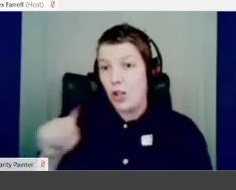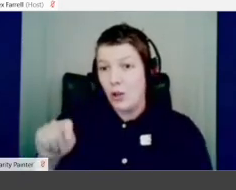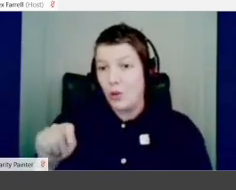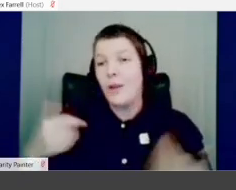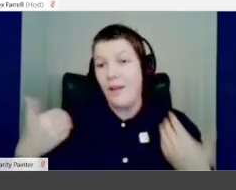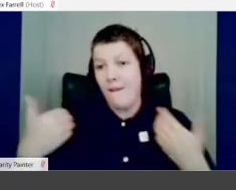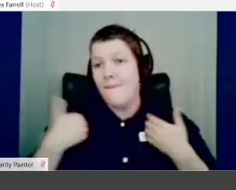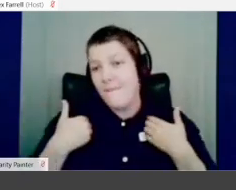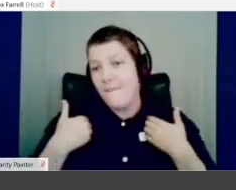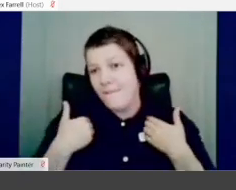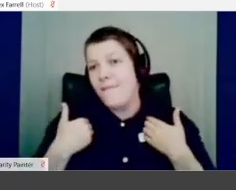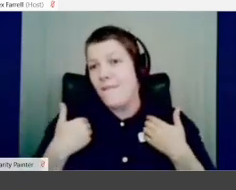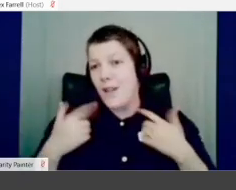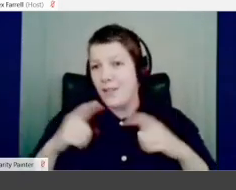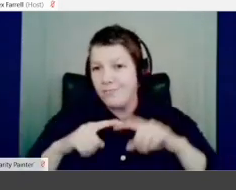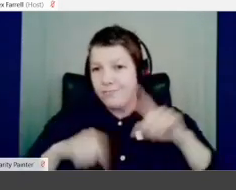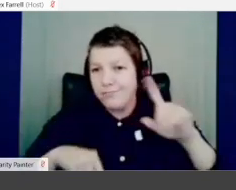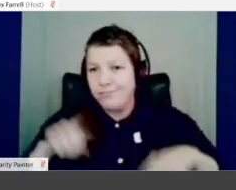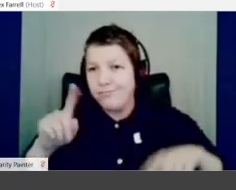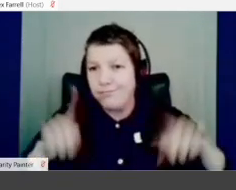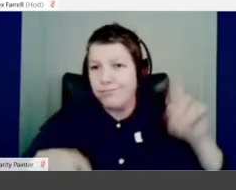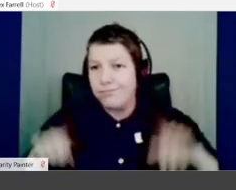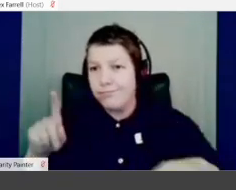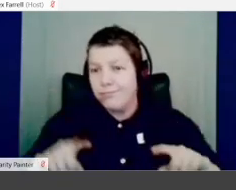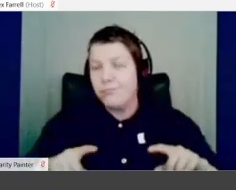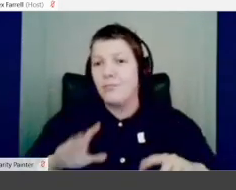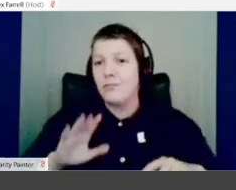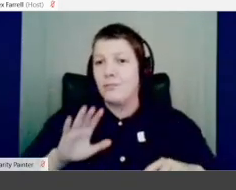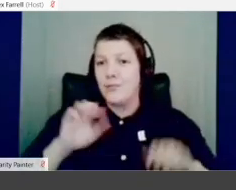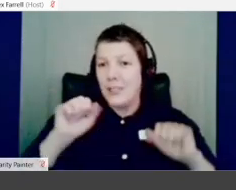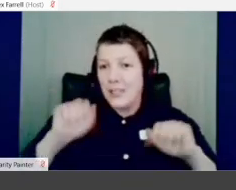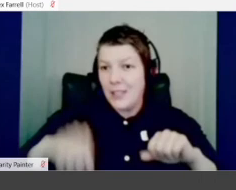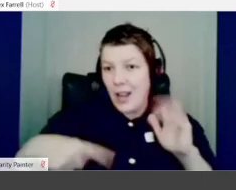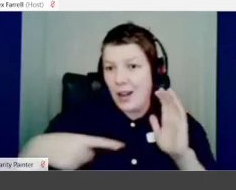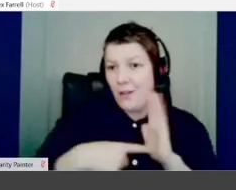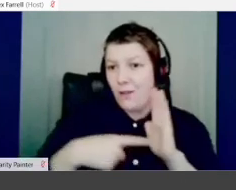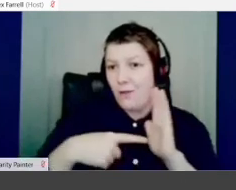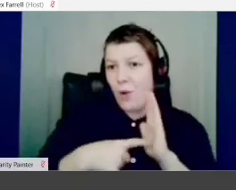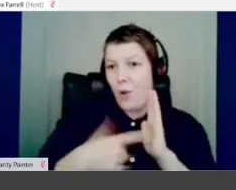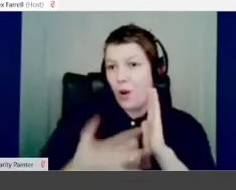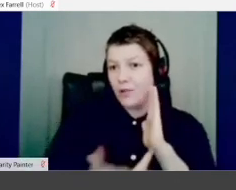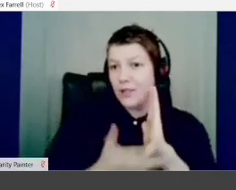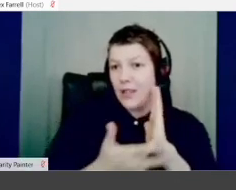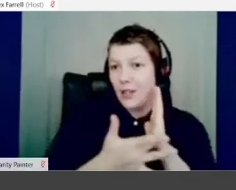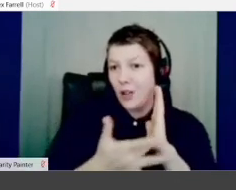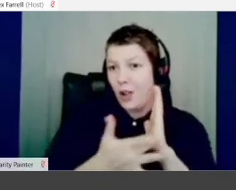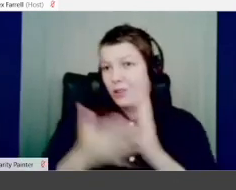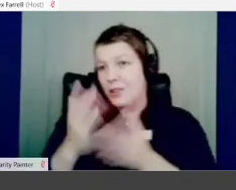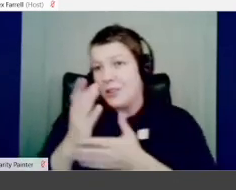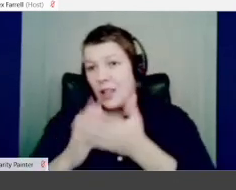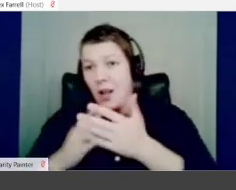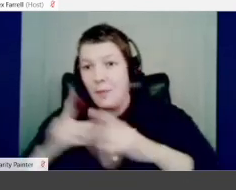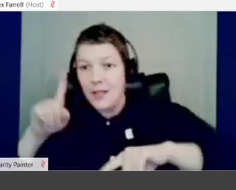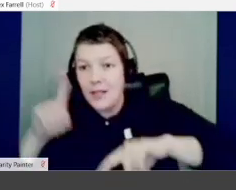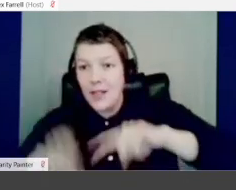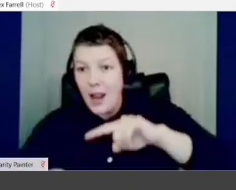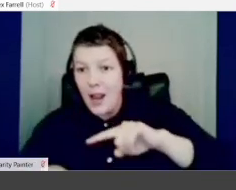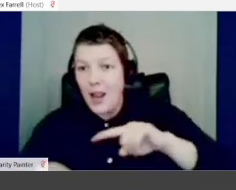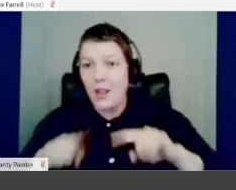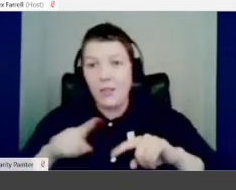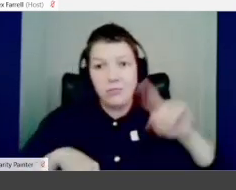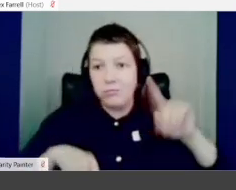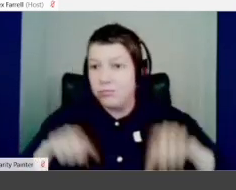out how to build those private and public partnerships to lessen it, right? To make things a little bit better.